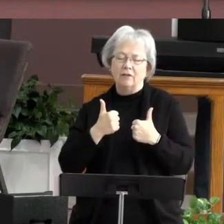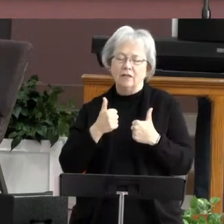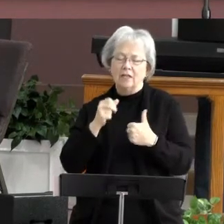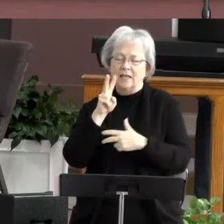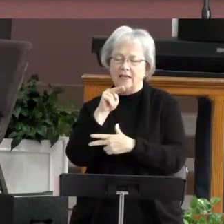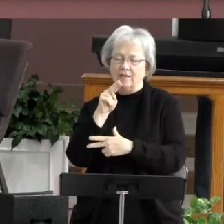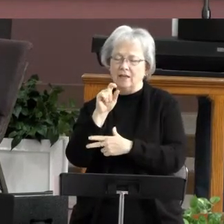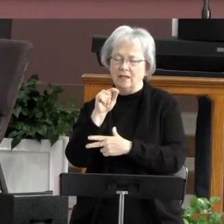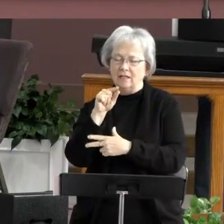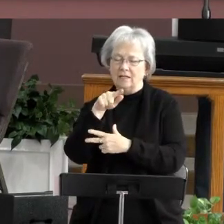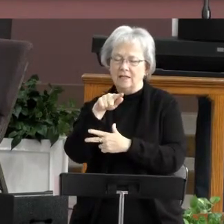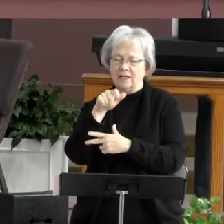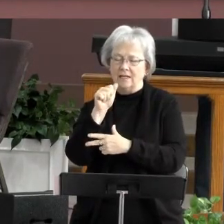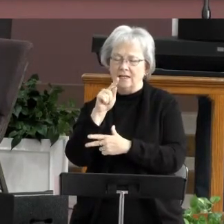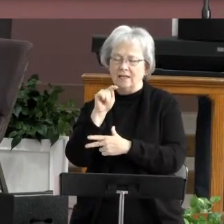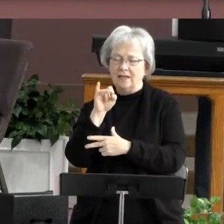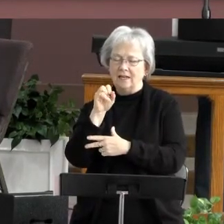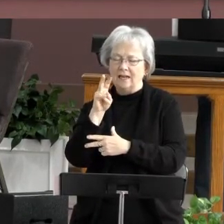morning, Lord, just